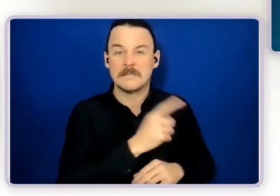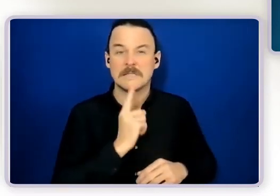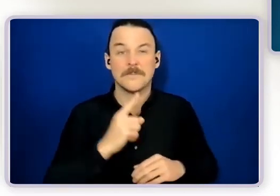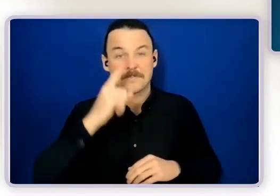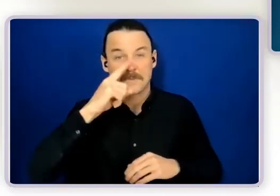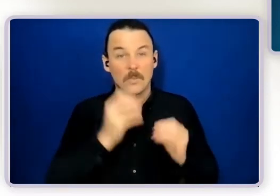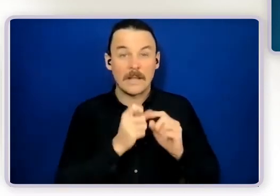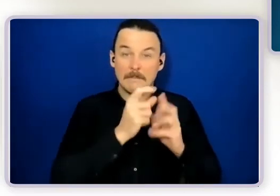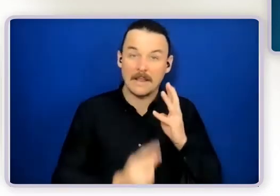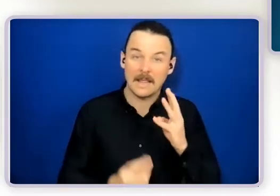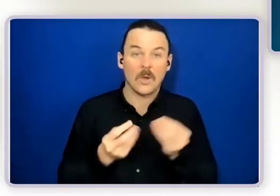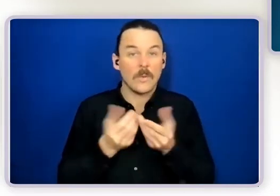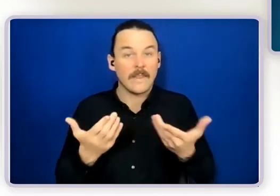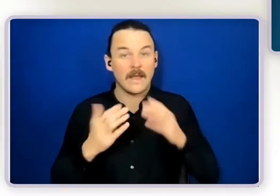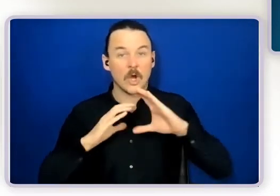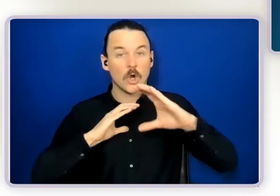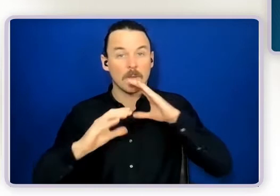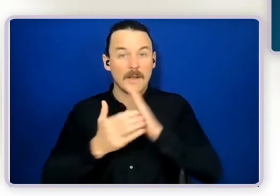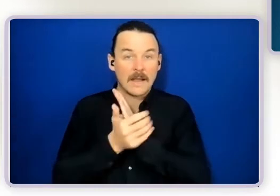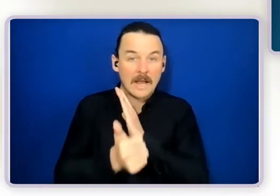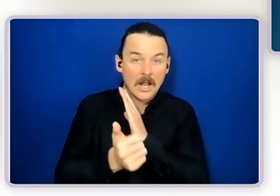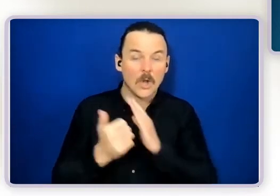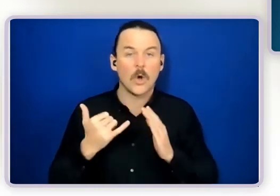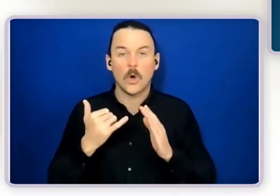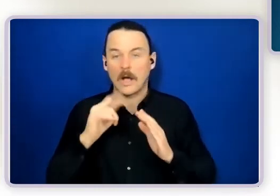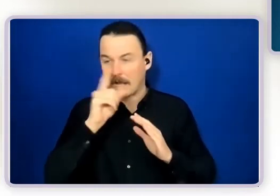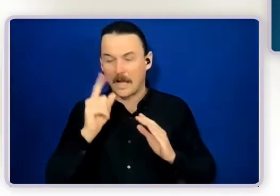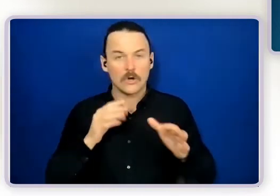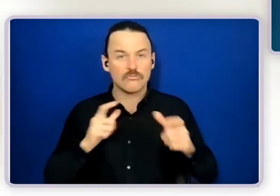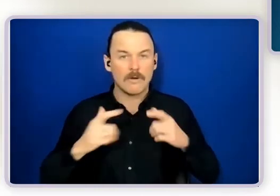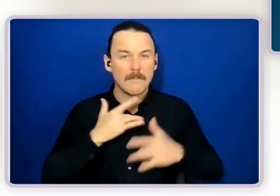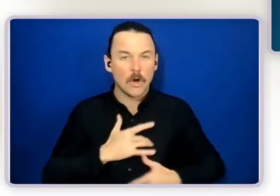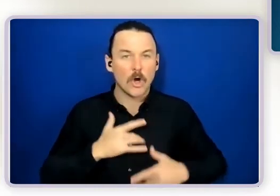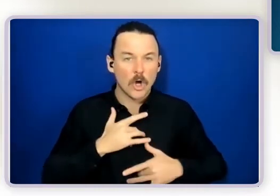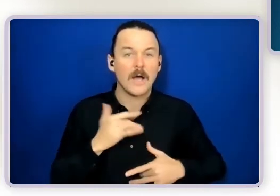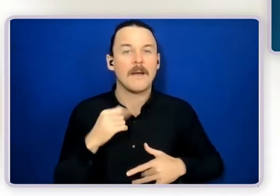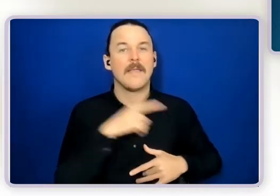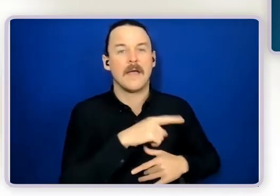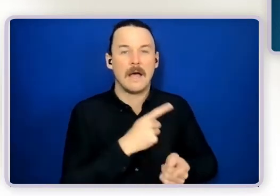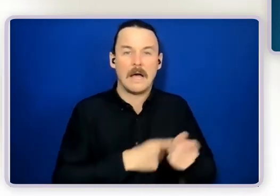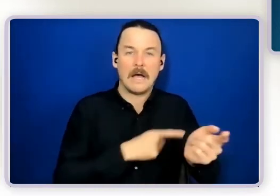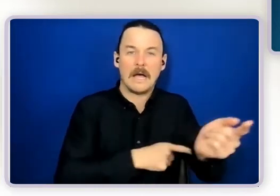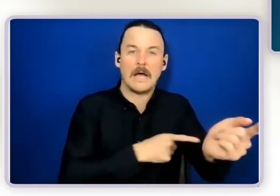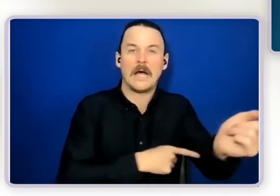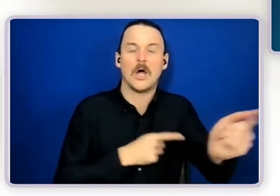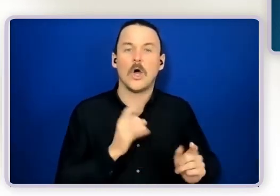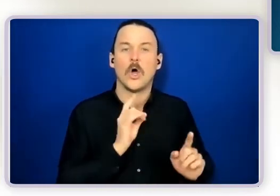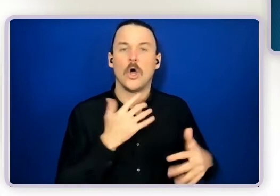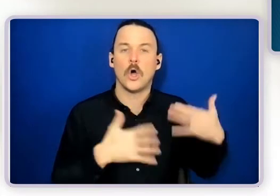may self-harm in response to underlying factors such as confusion, anxiety,